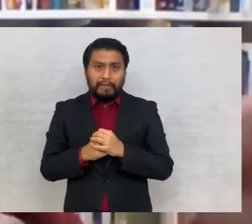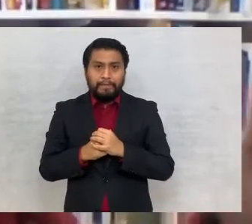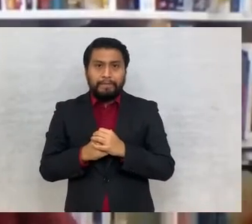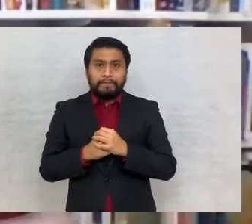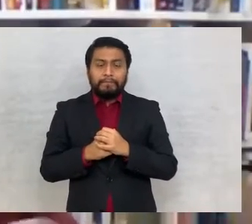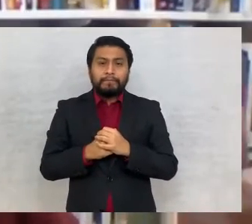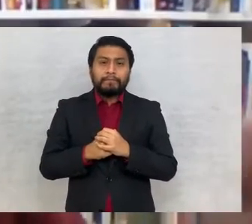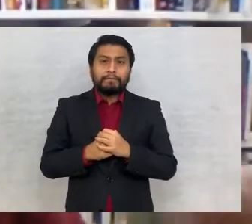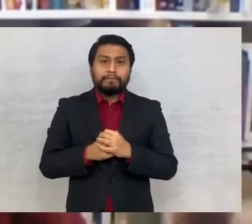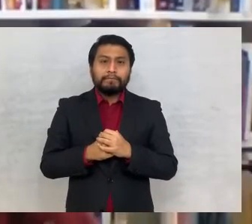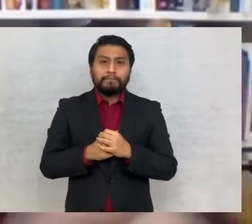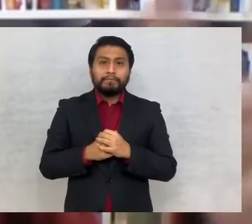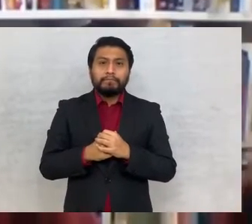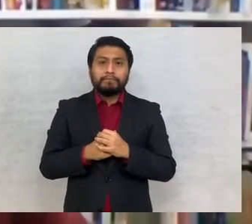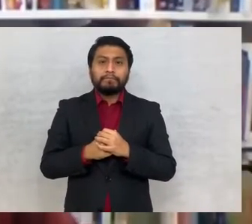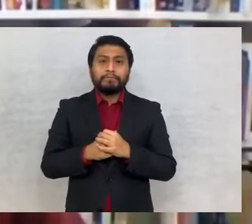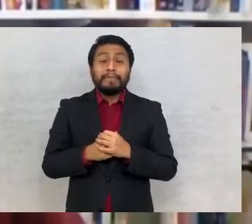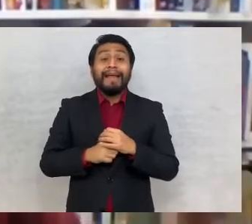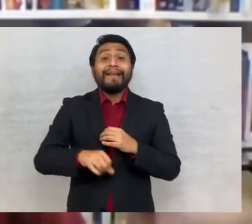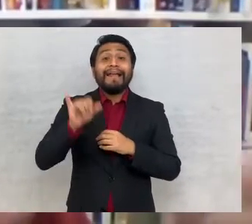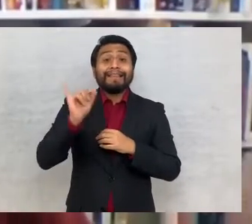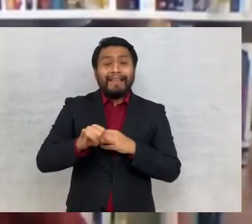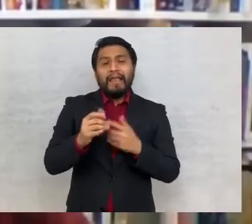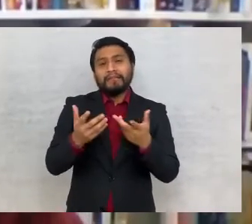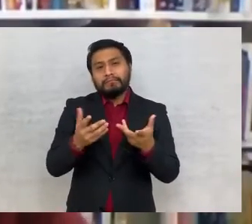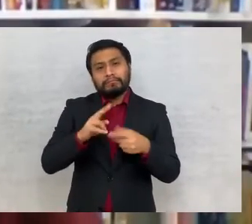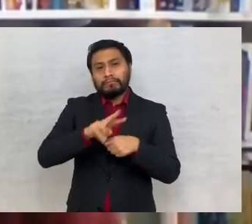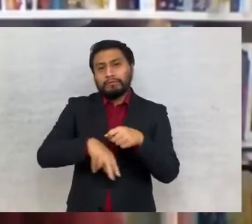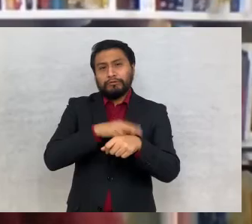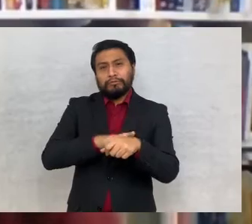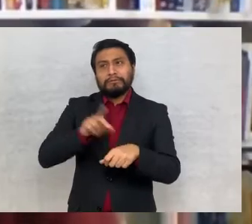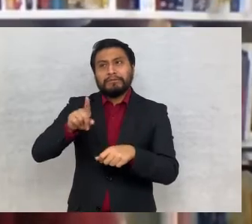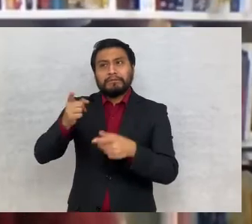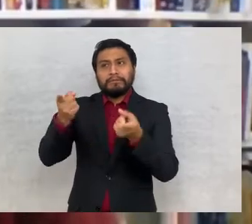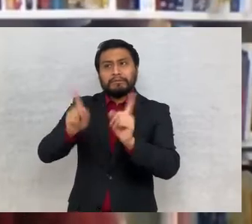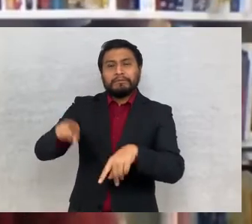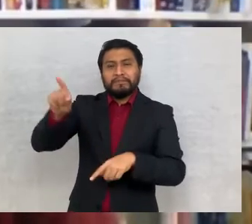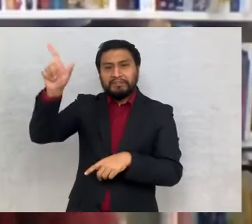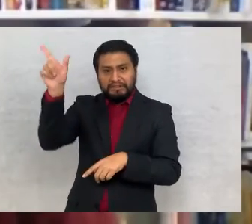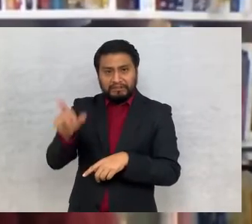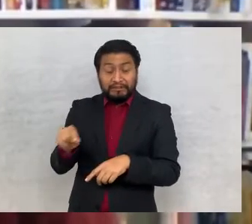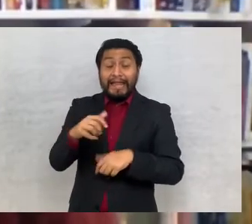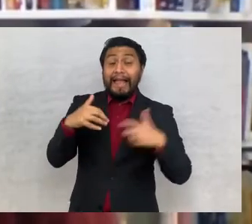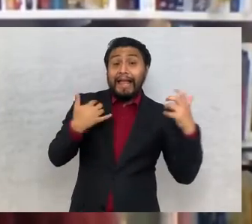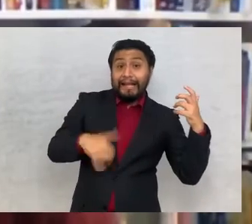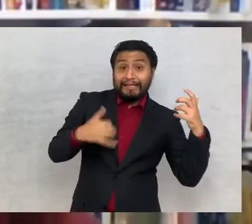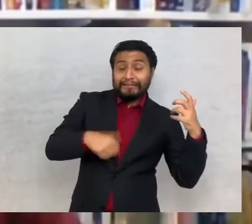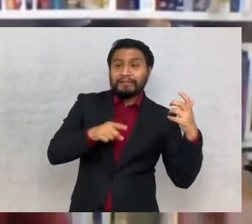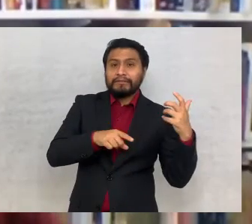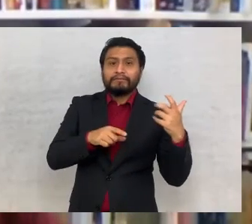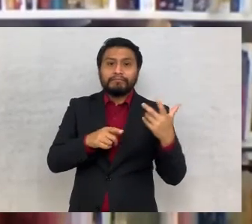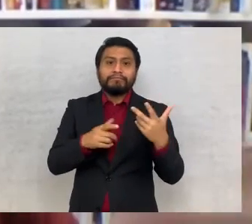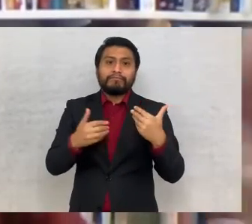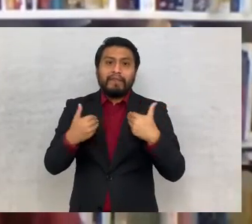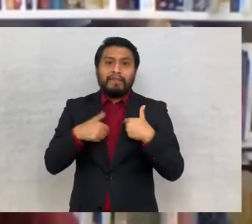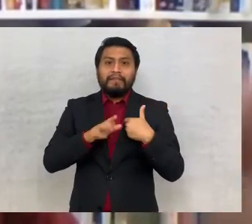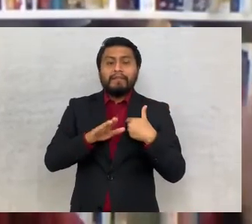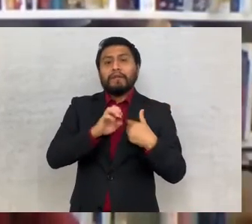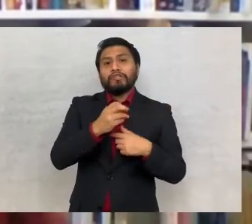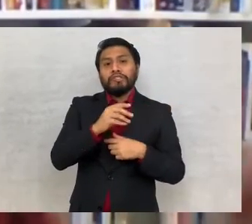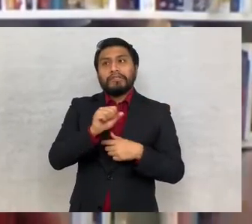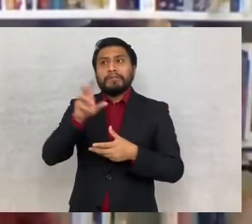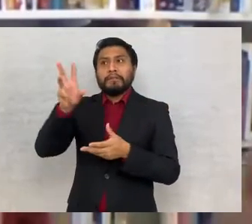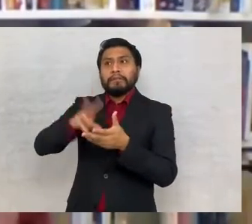the development of eugenics in Italy and at the same time to serve to spearhead the spread of fascism in the Southern Cone. It was the Argentine Association